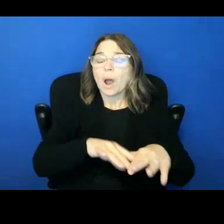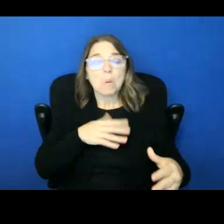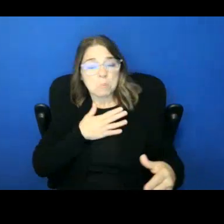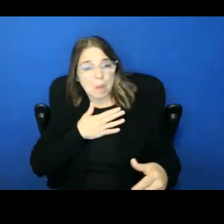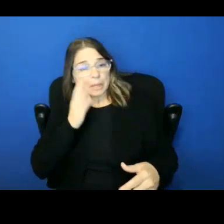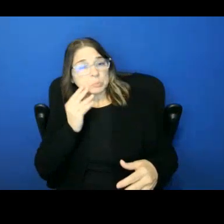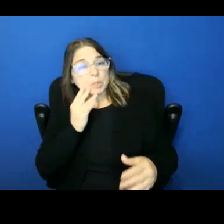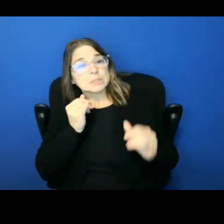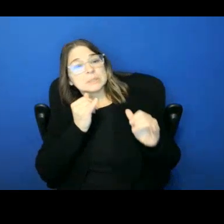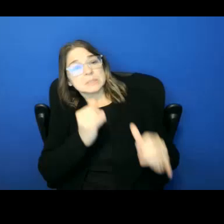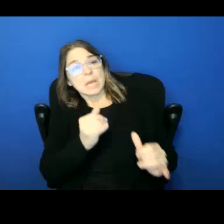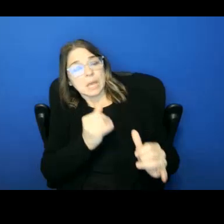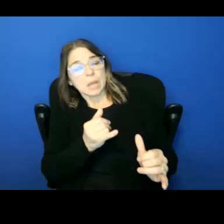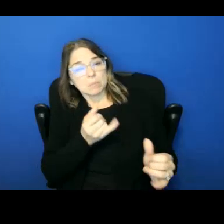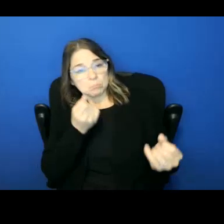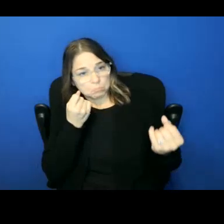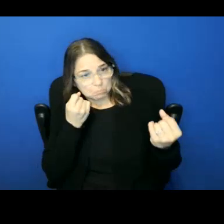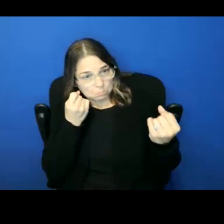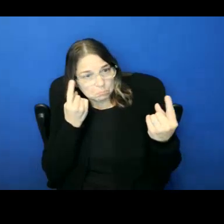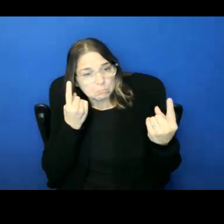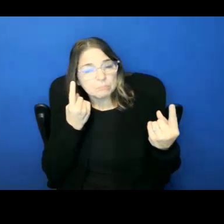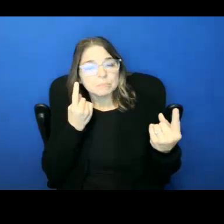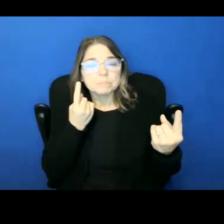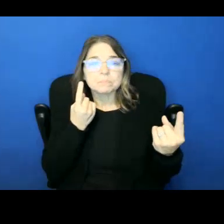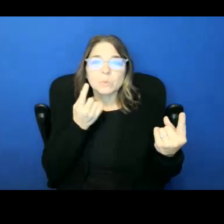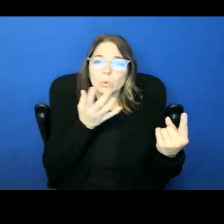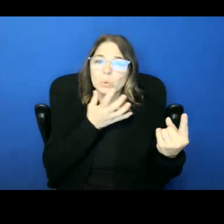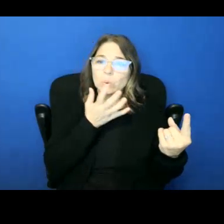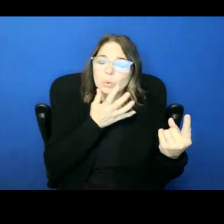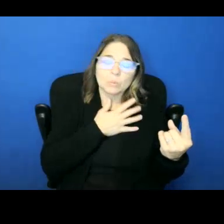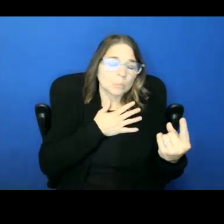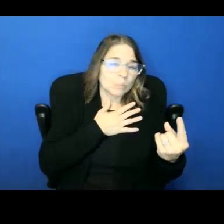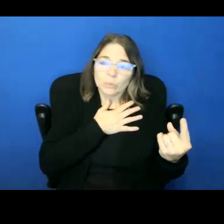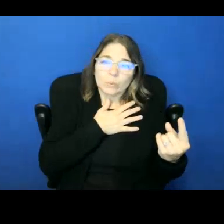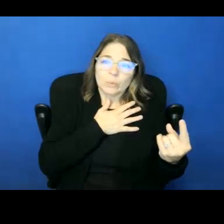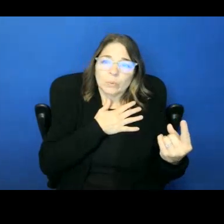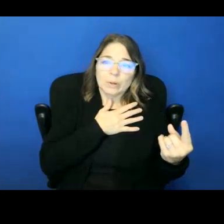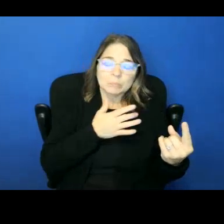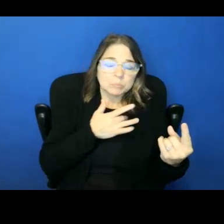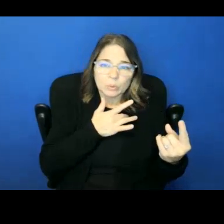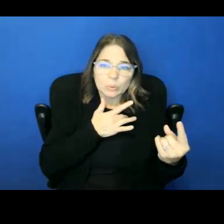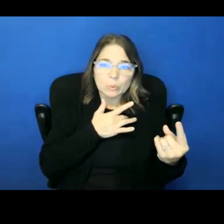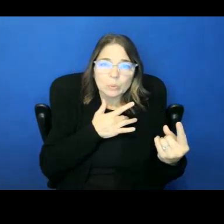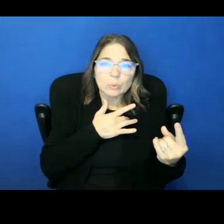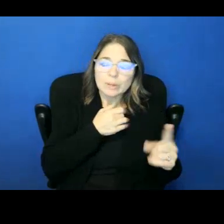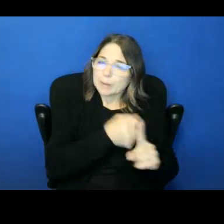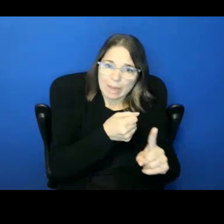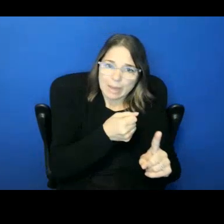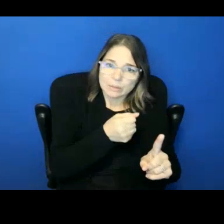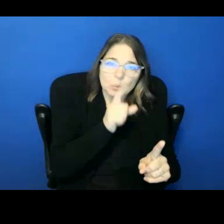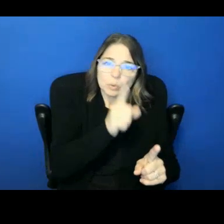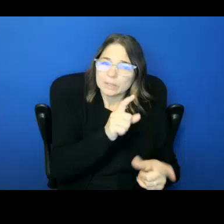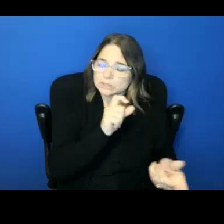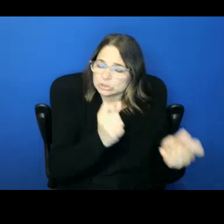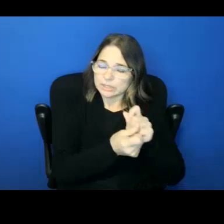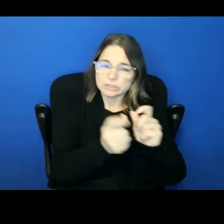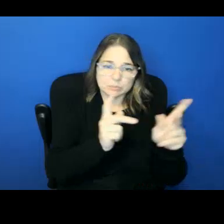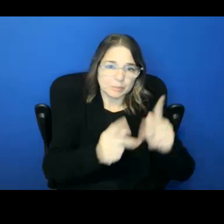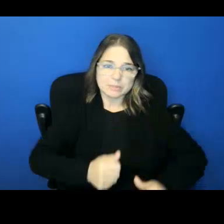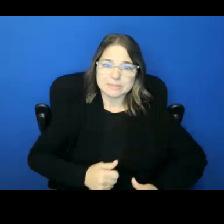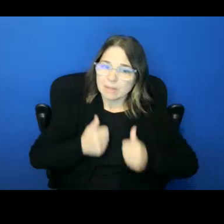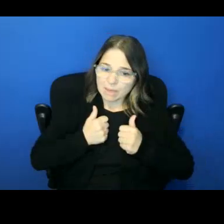own personal experience, it's just such a phenomenal impact. Like it truly is life-changing.